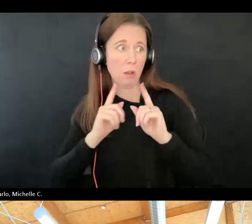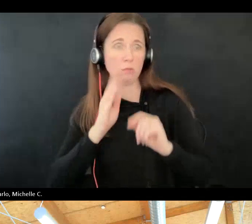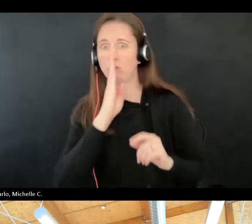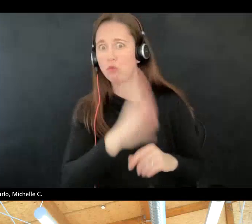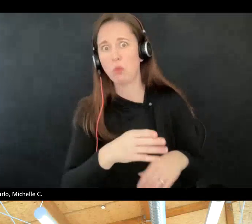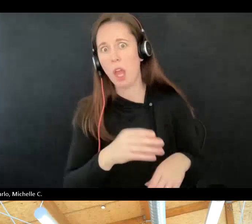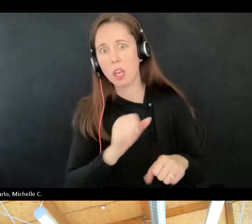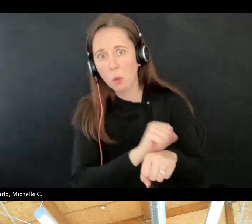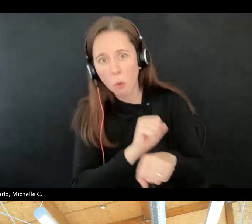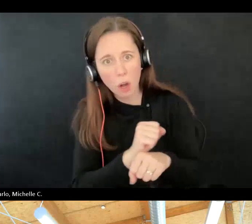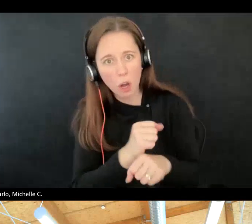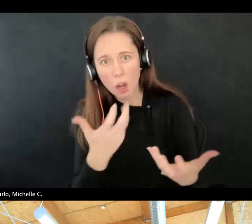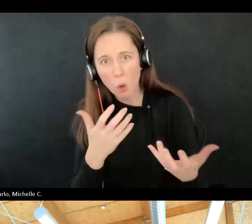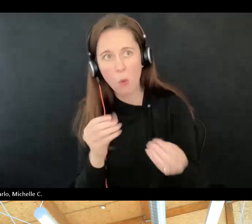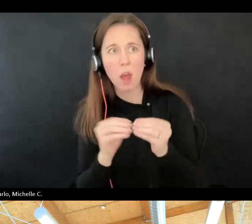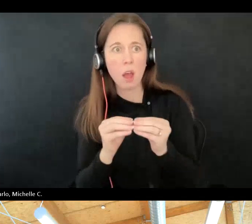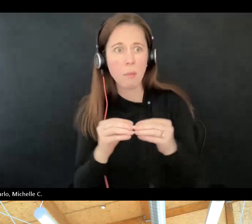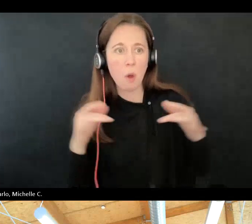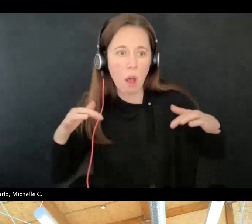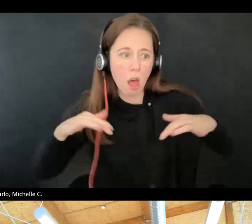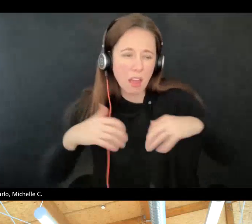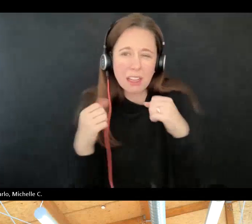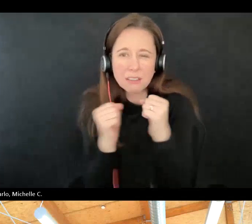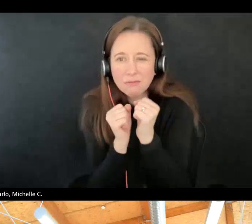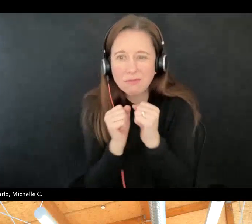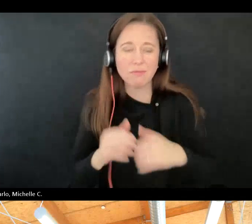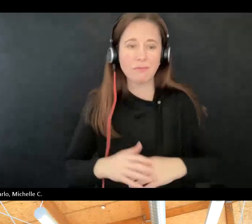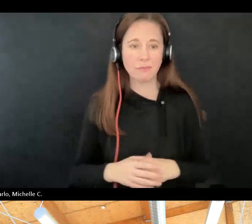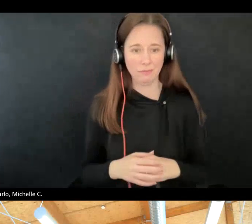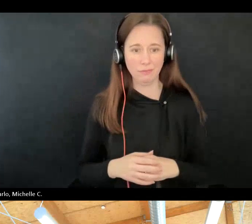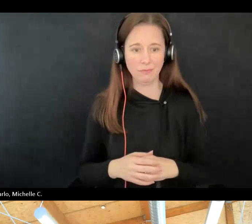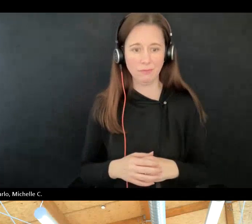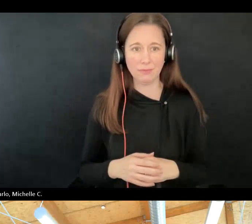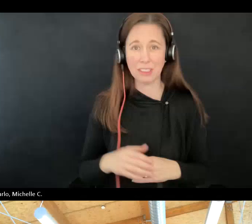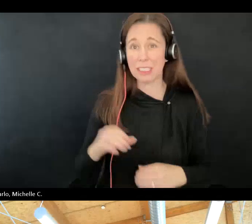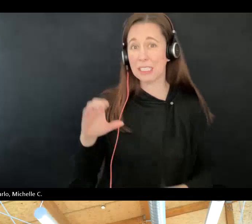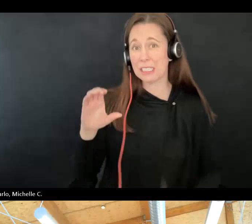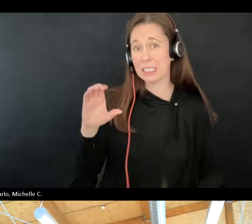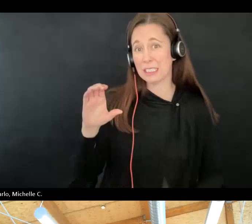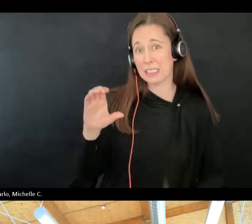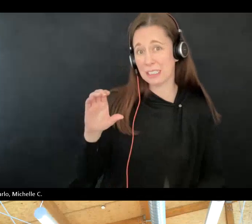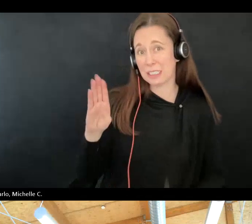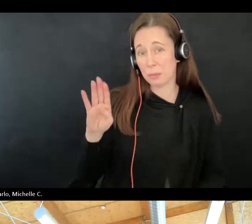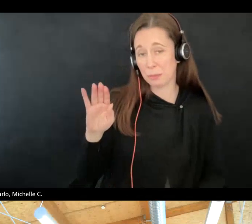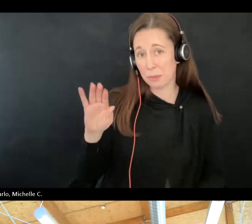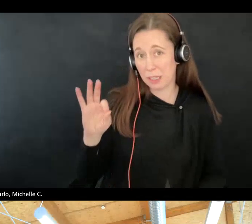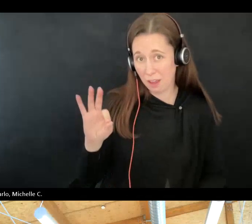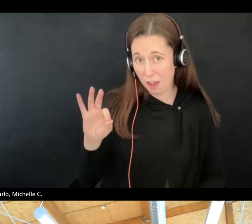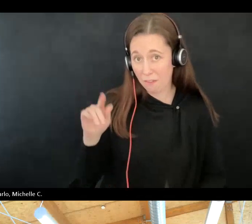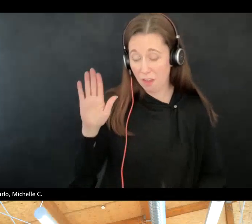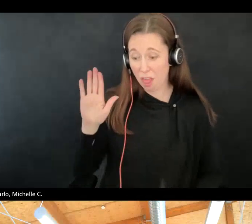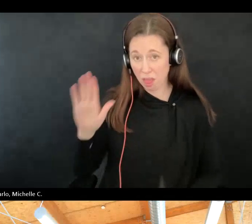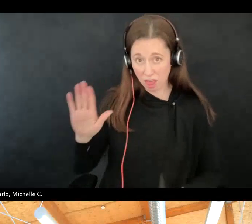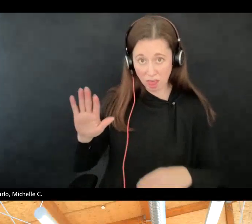In CVF's role, I see there being opportunities for